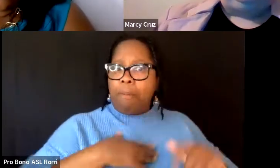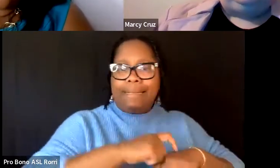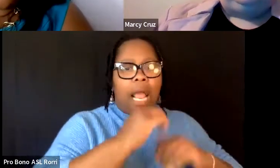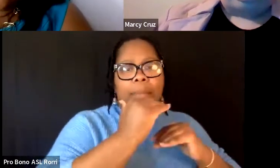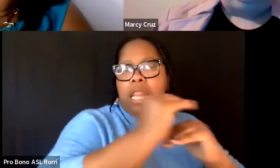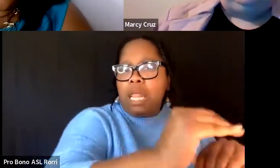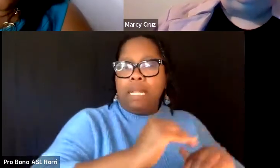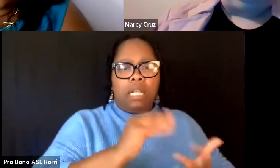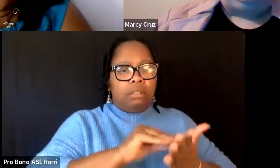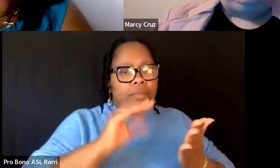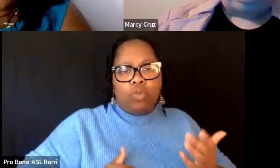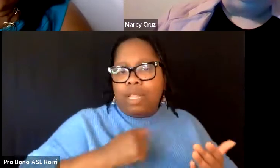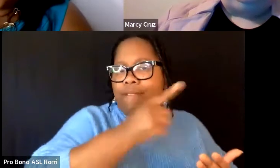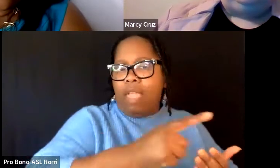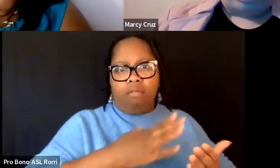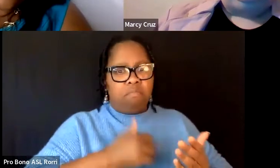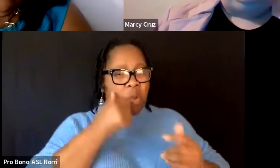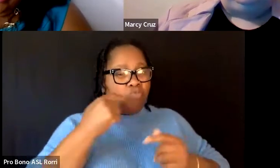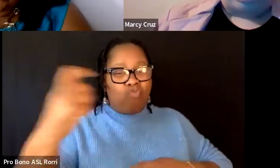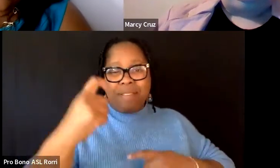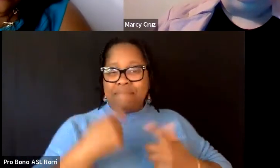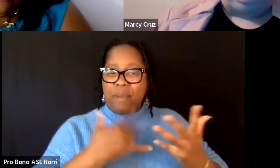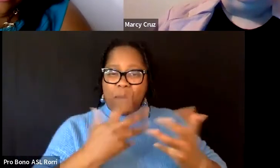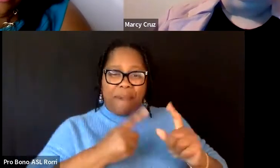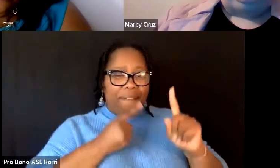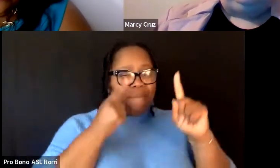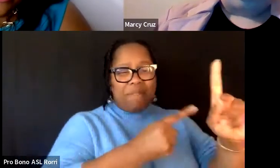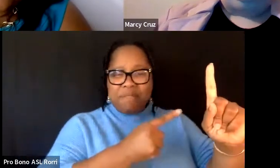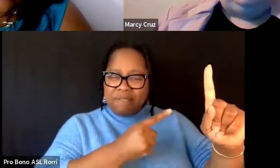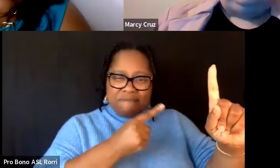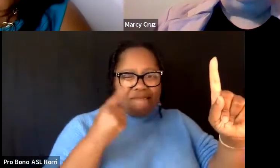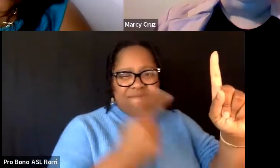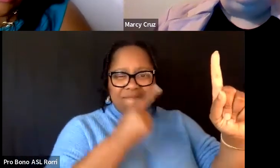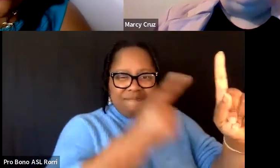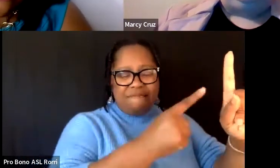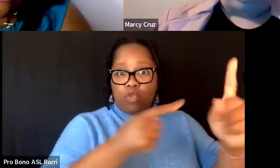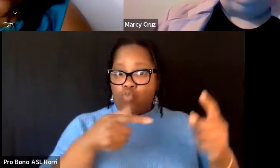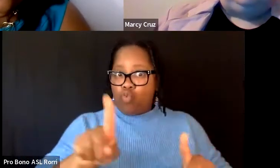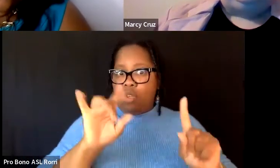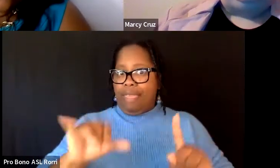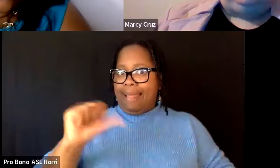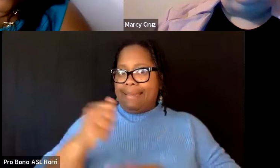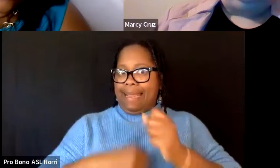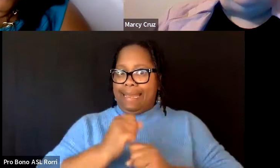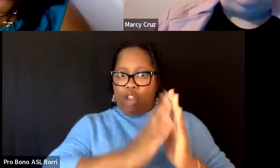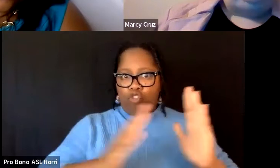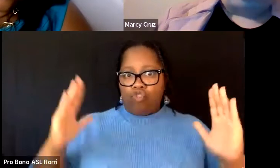was just trying to pursue my dream. So I was trying to do everything I could in that 10 years I was there. Right. And you didn't